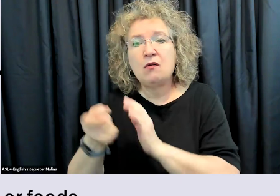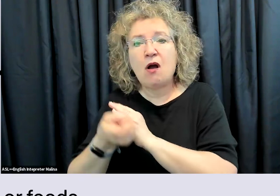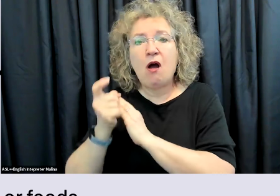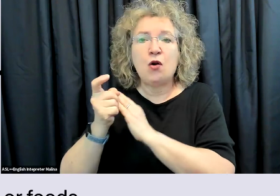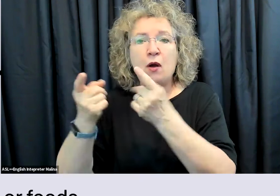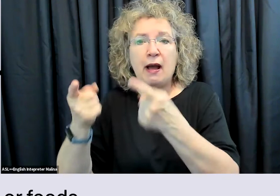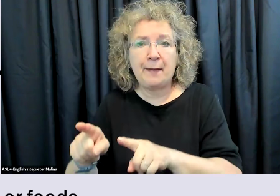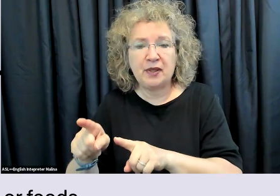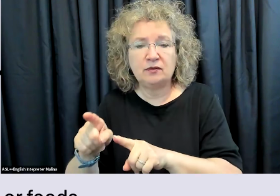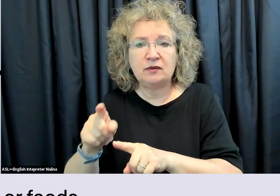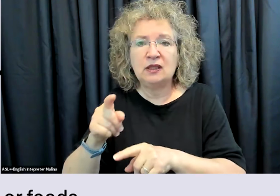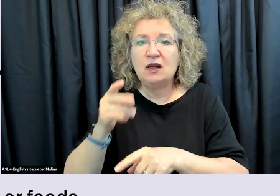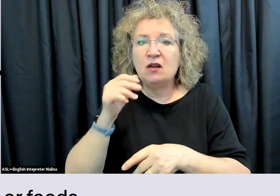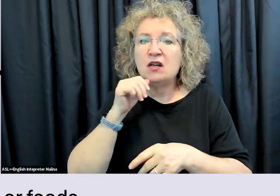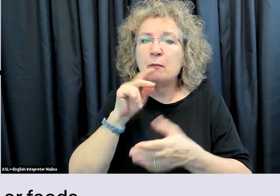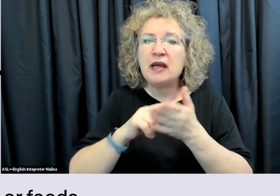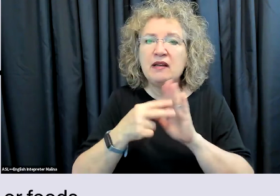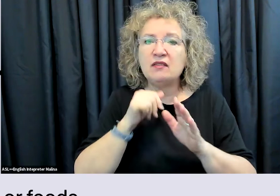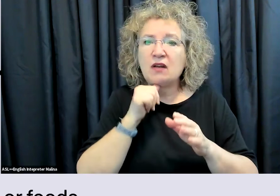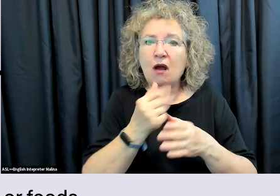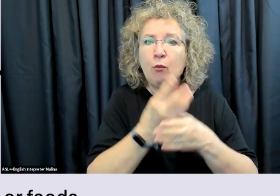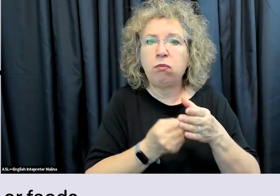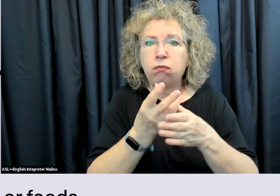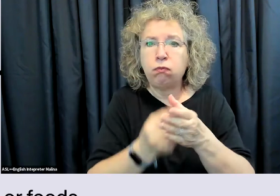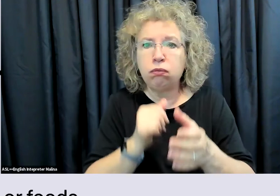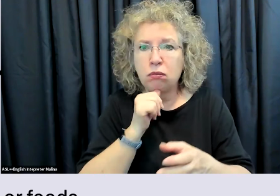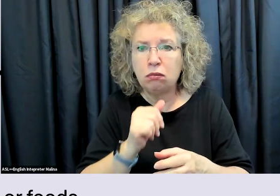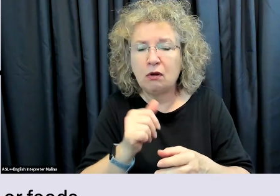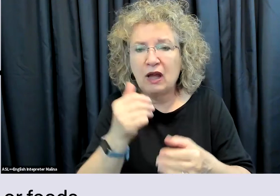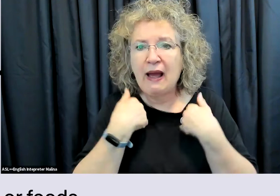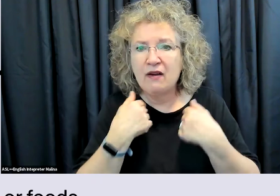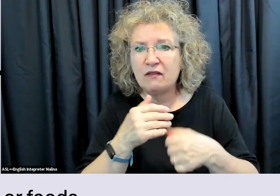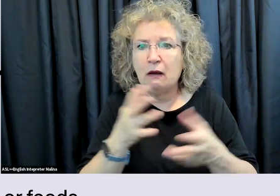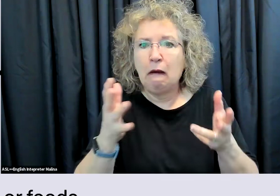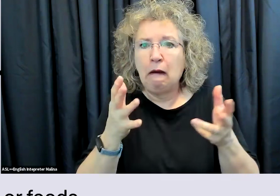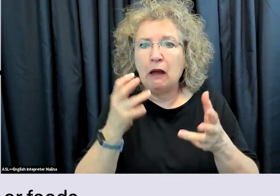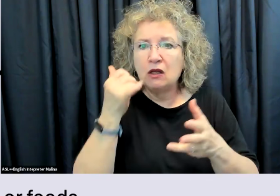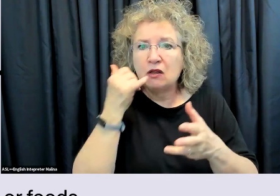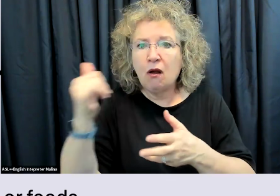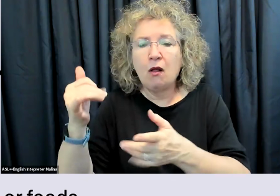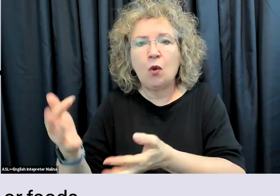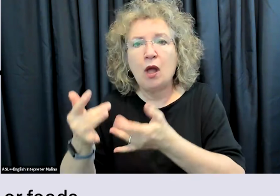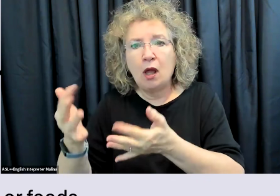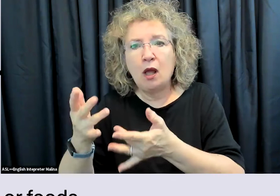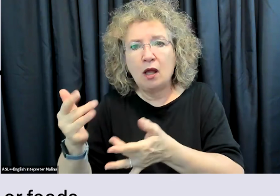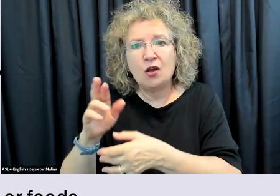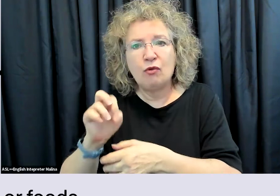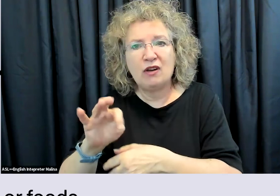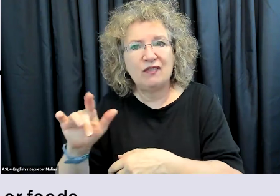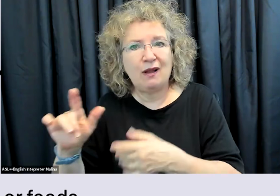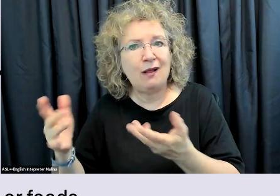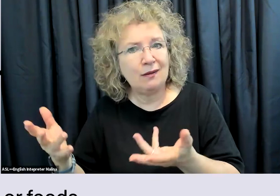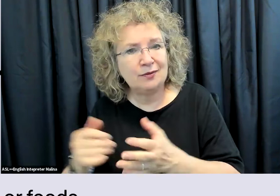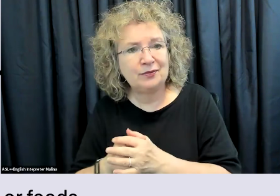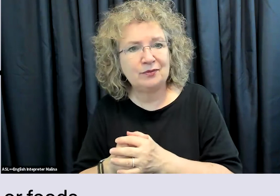medications. These programs prompt the pharmacies to fill your medications when